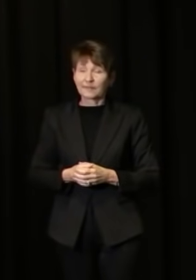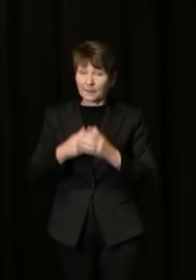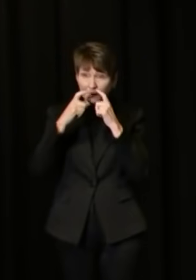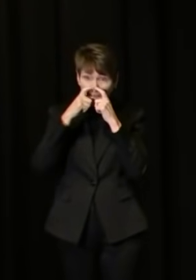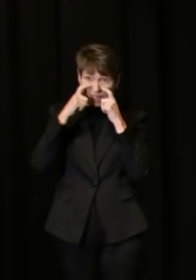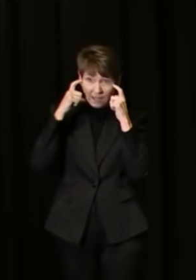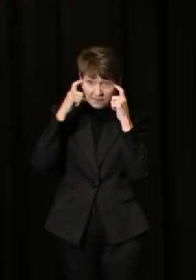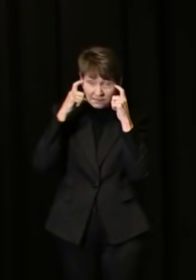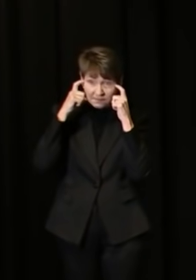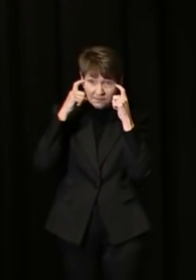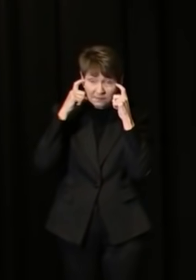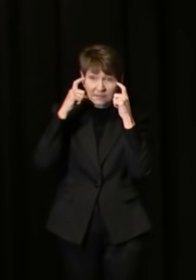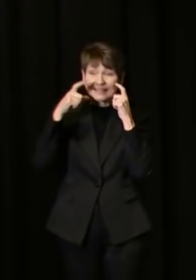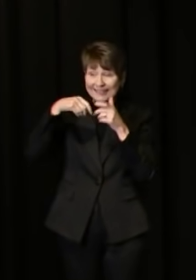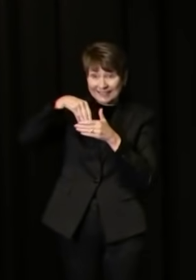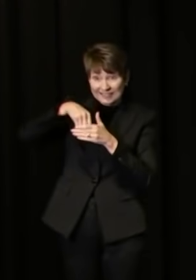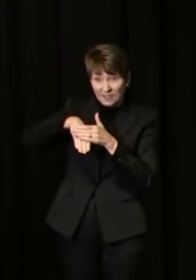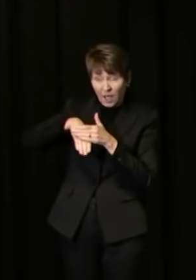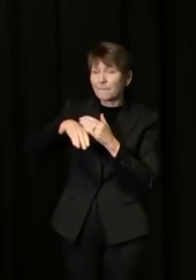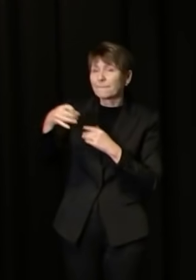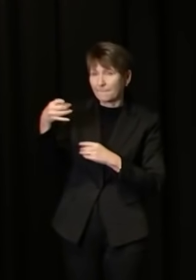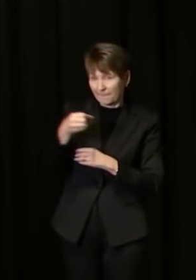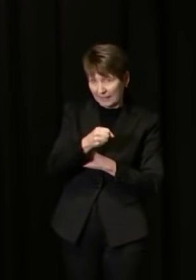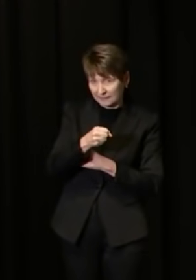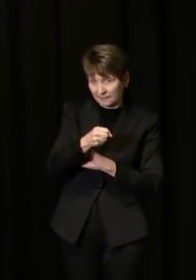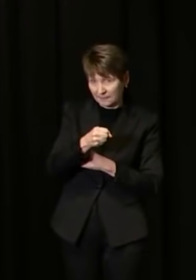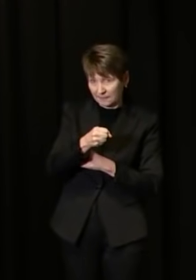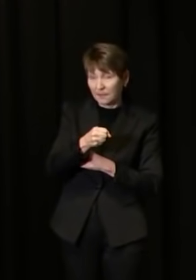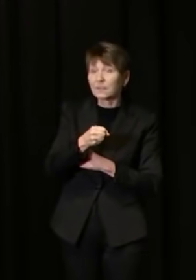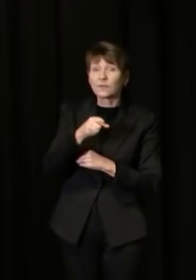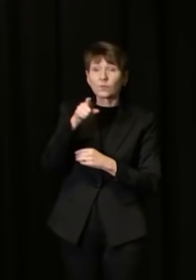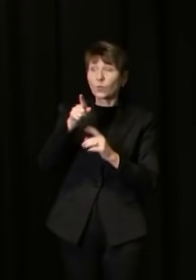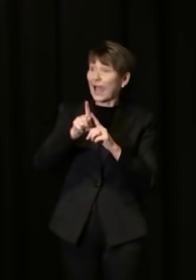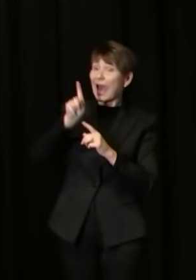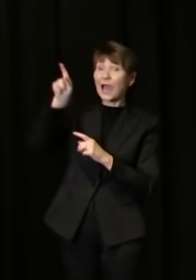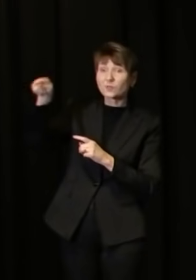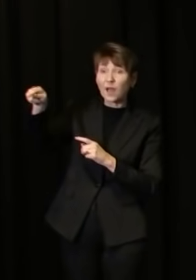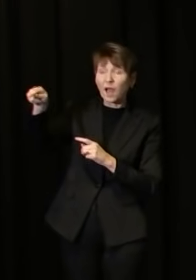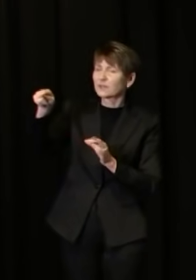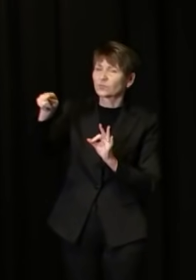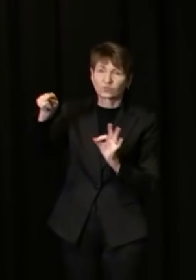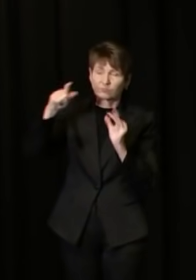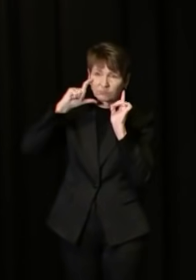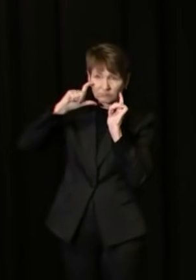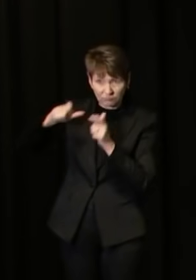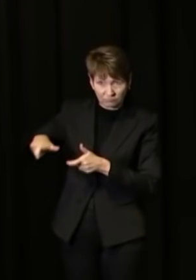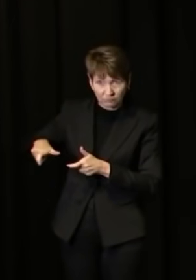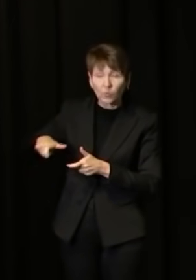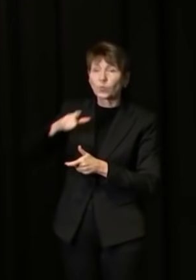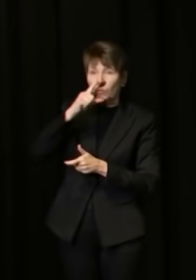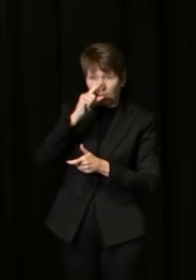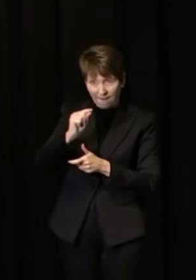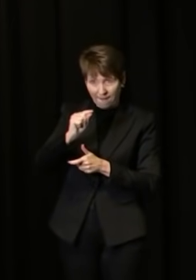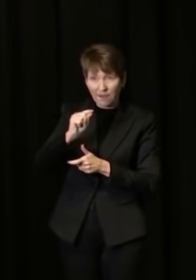masks will remain mandatory indoors, but are no longer required outdoors, particularly where